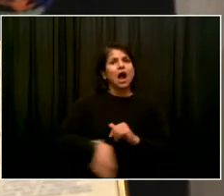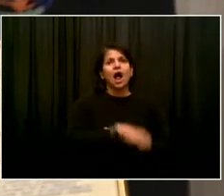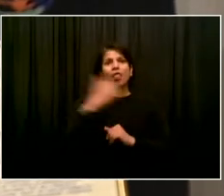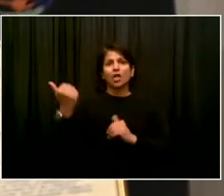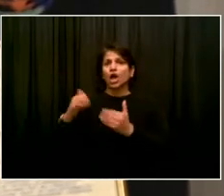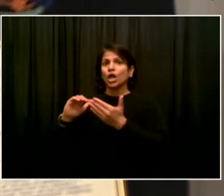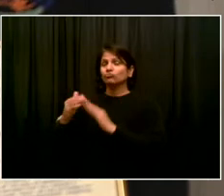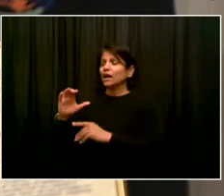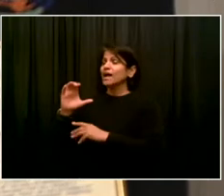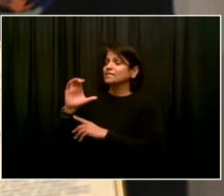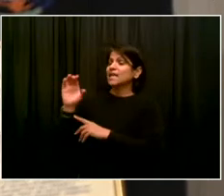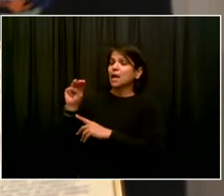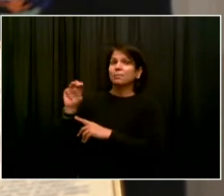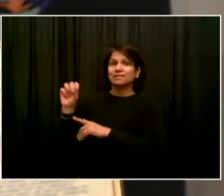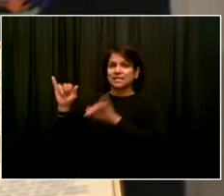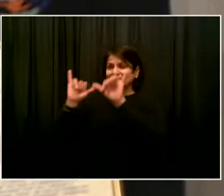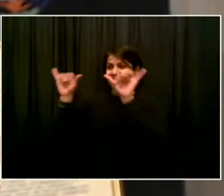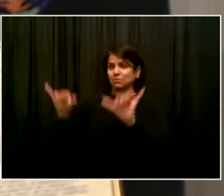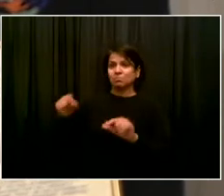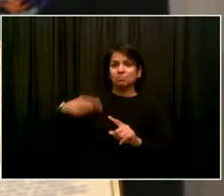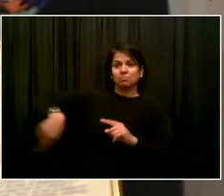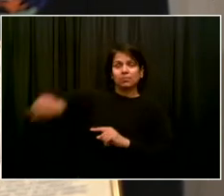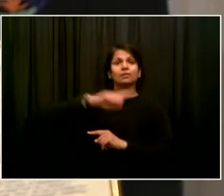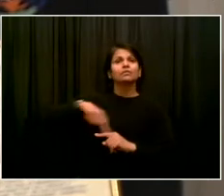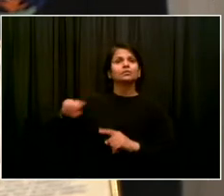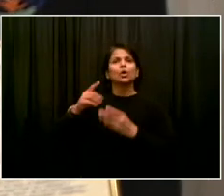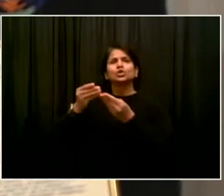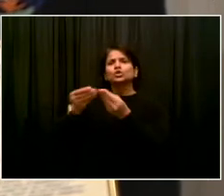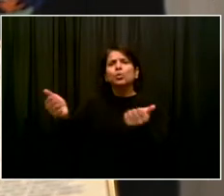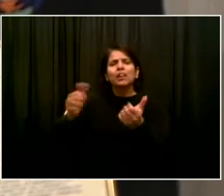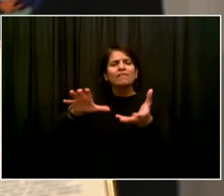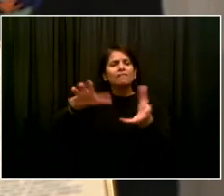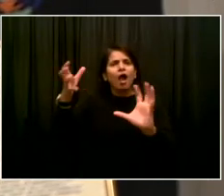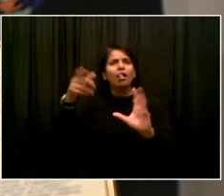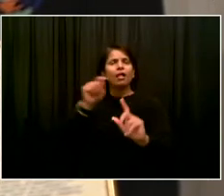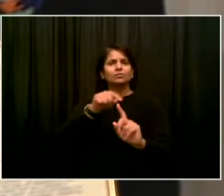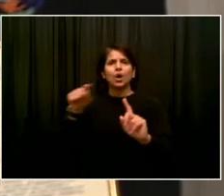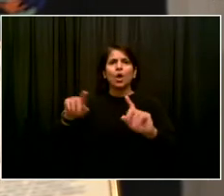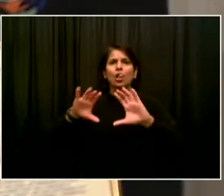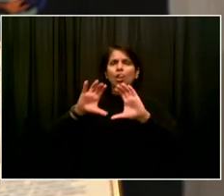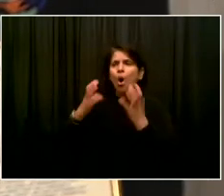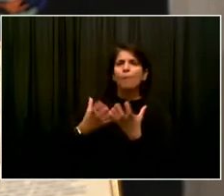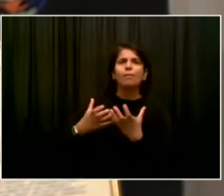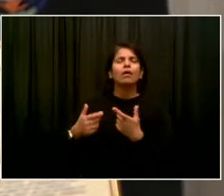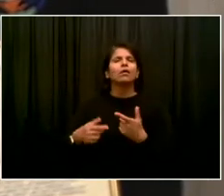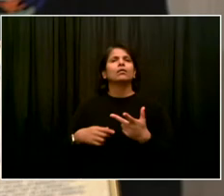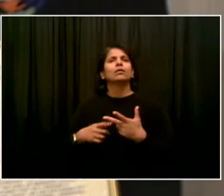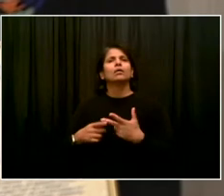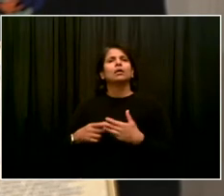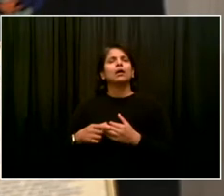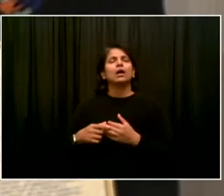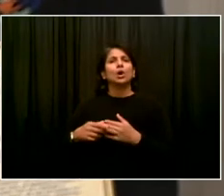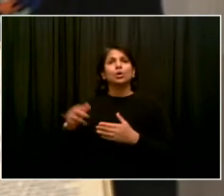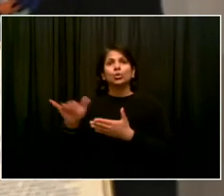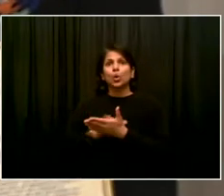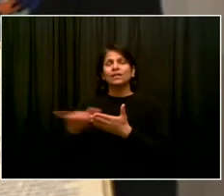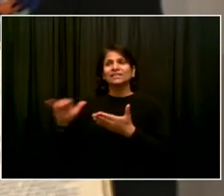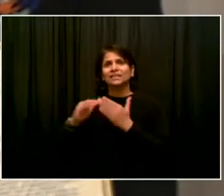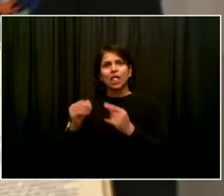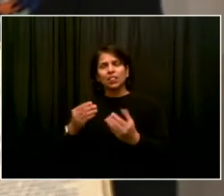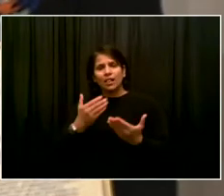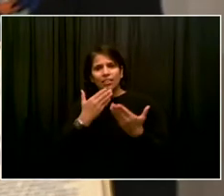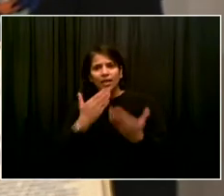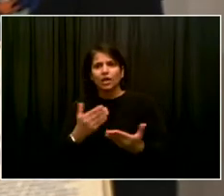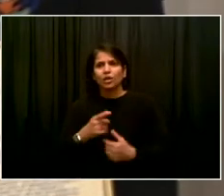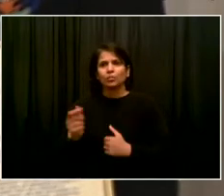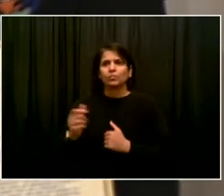Partnership here in New York City, I just want to say thank you, you know, to you, to your